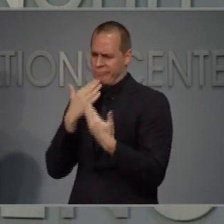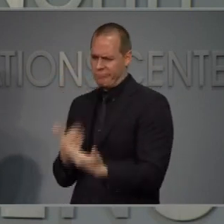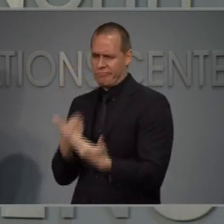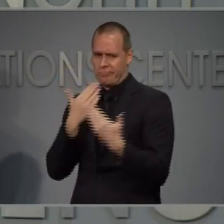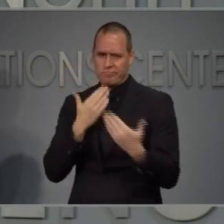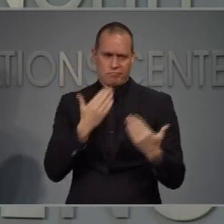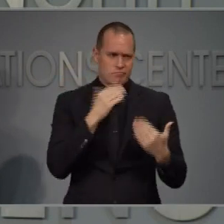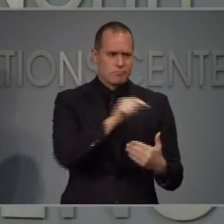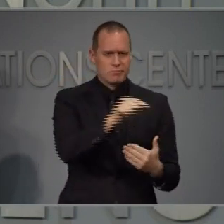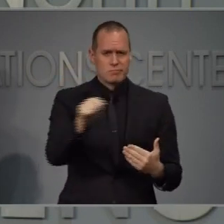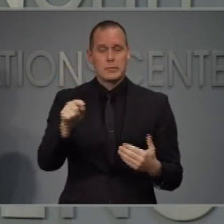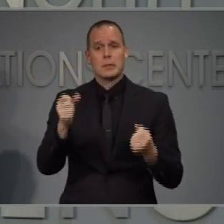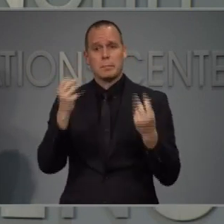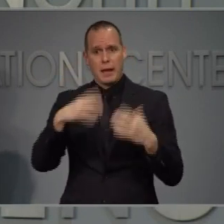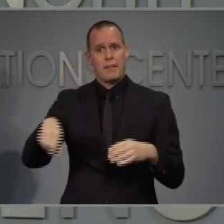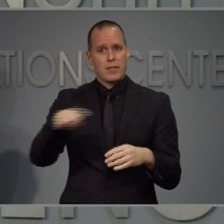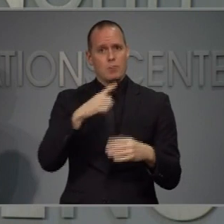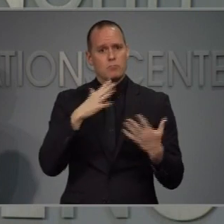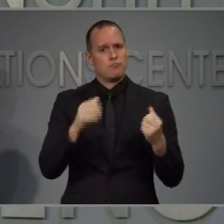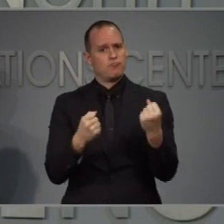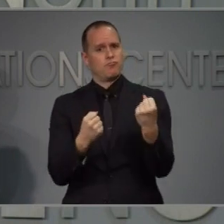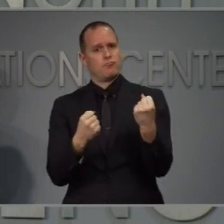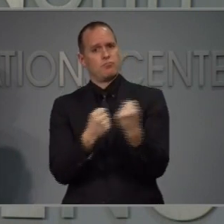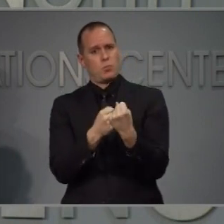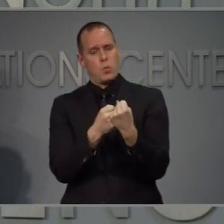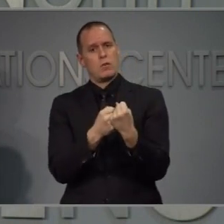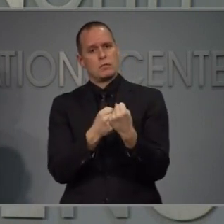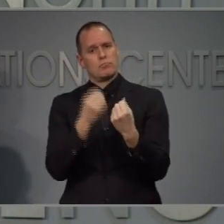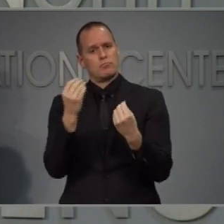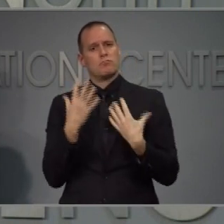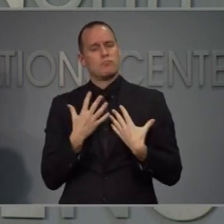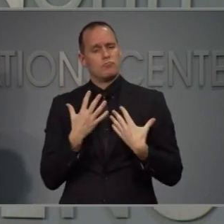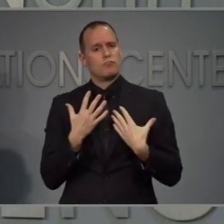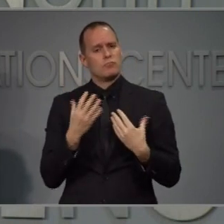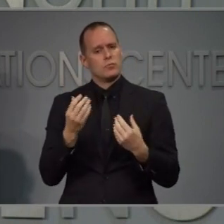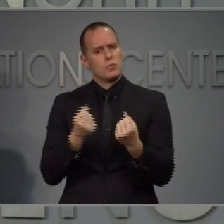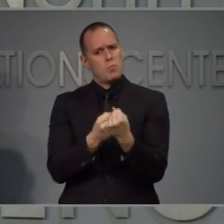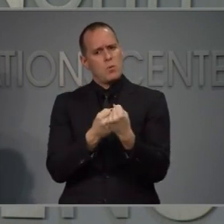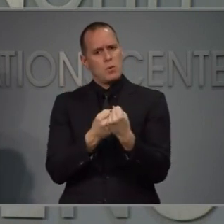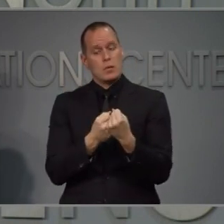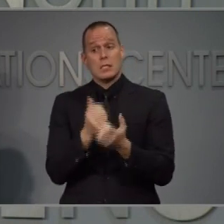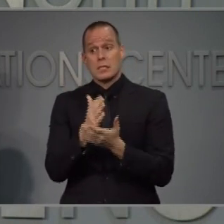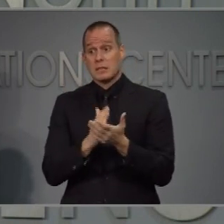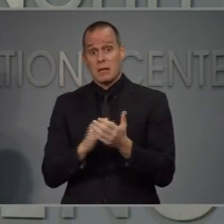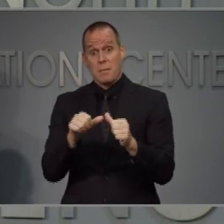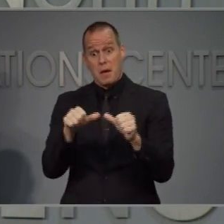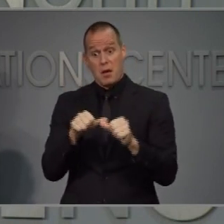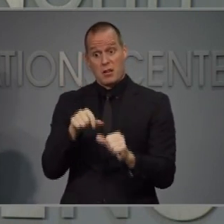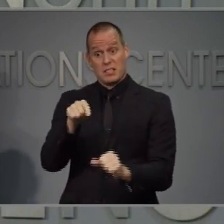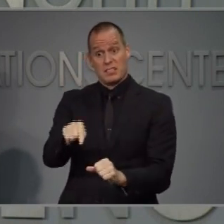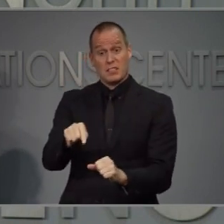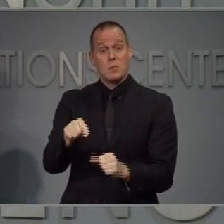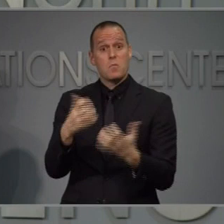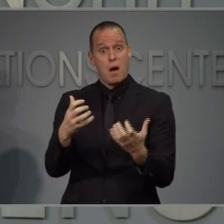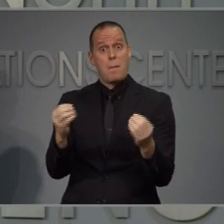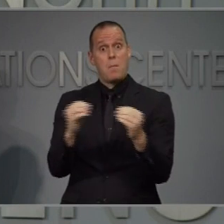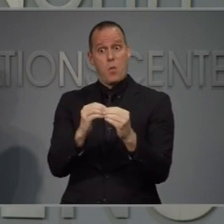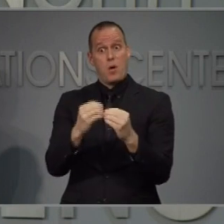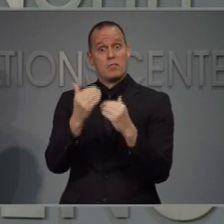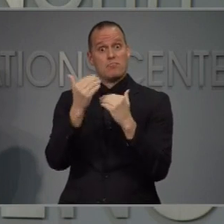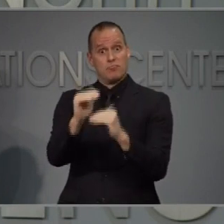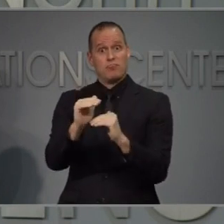them support what we are doing. There are some areas that want to do even more, and we look